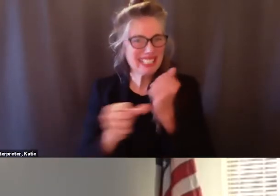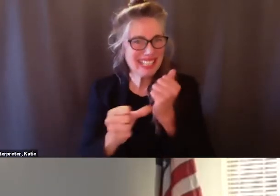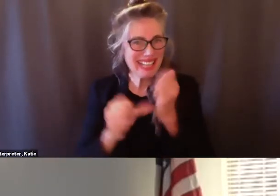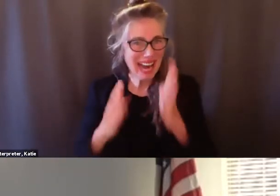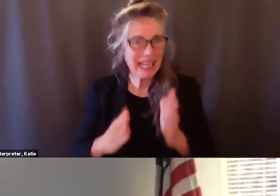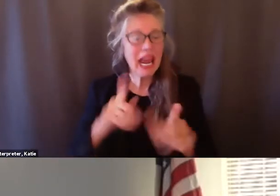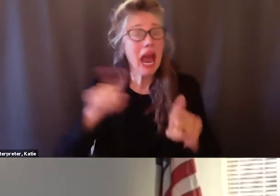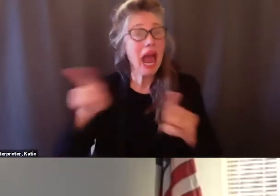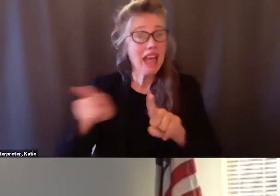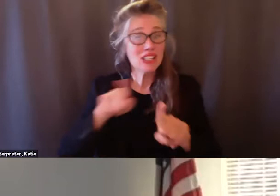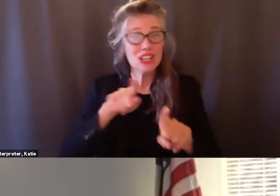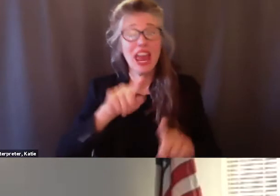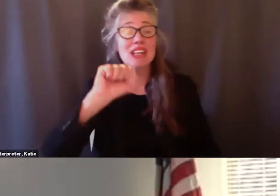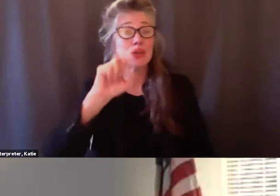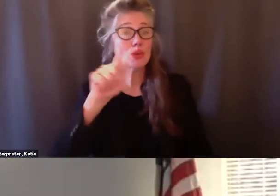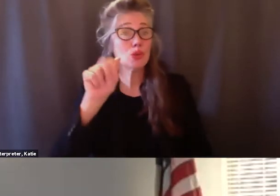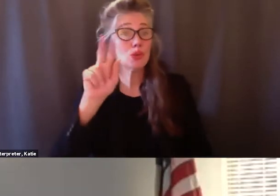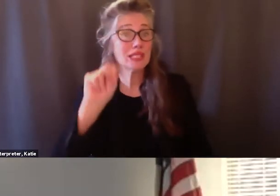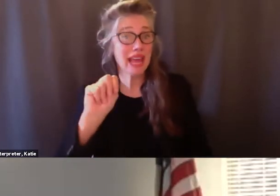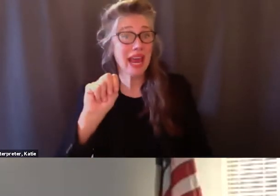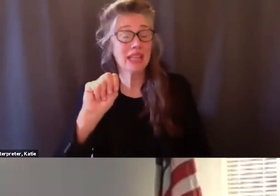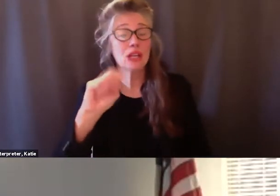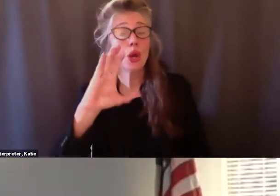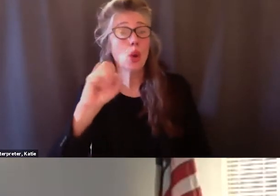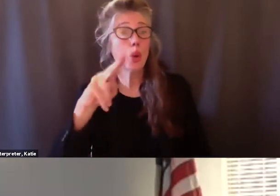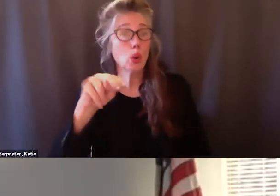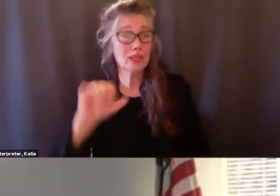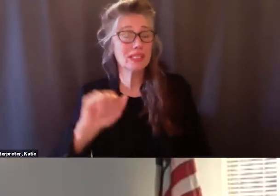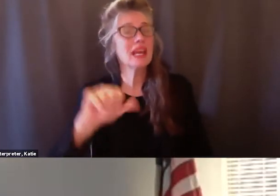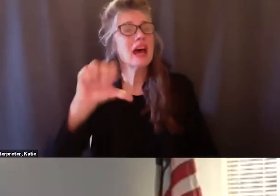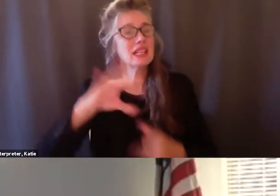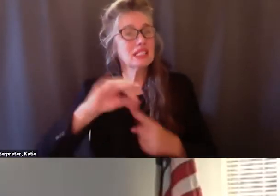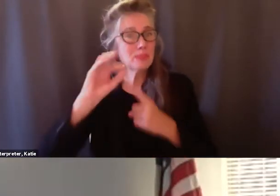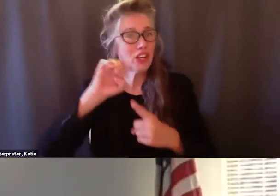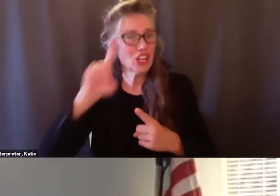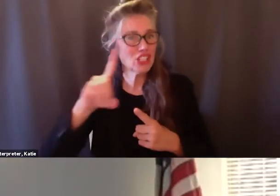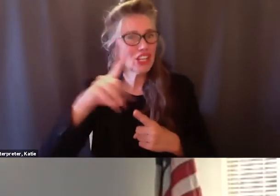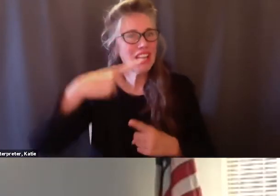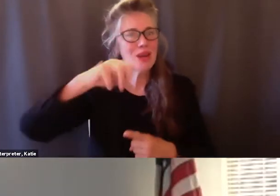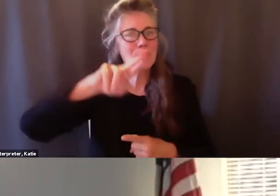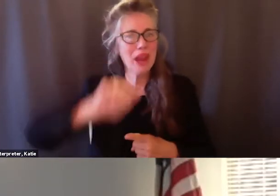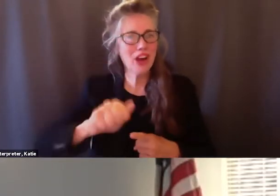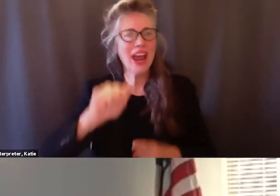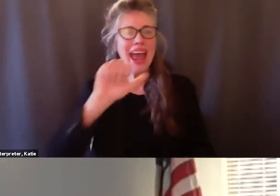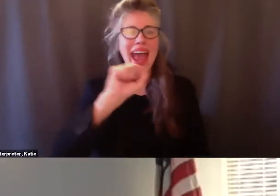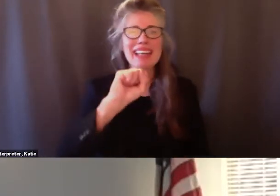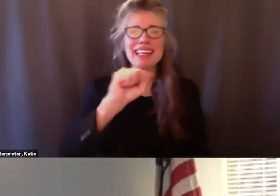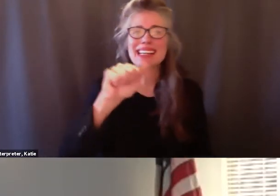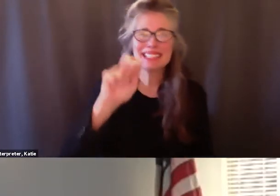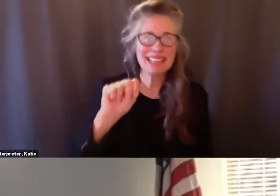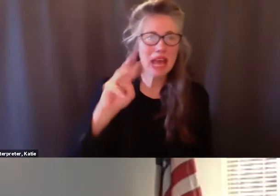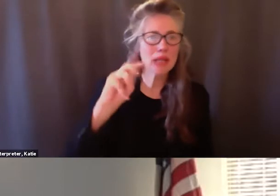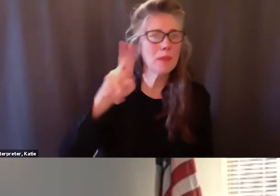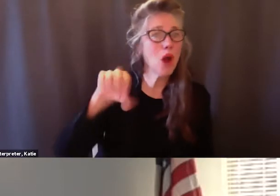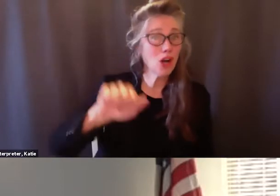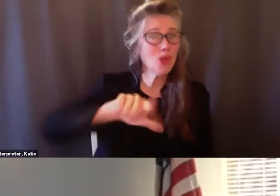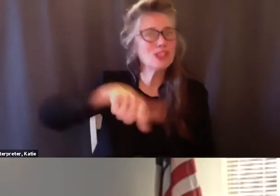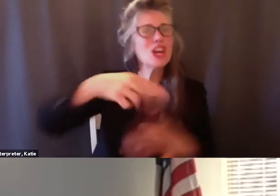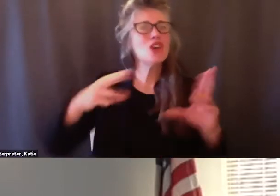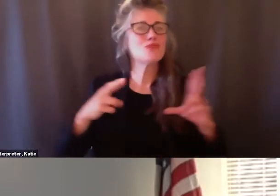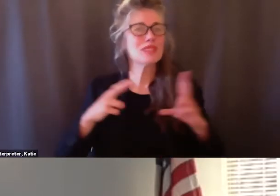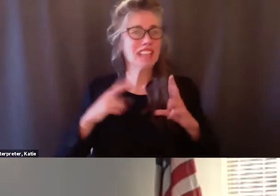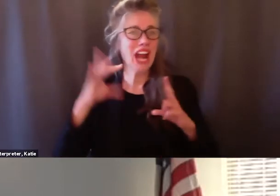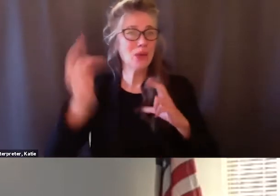a special education para at San Marcos High School. She retires with over 8 years of service.